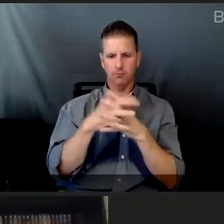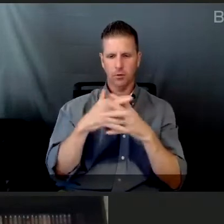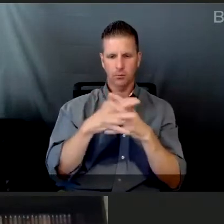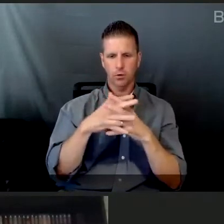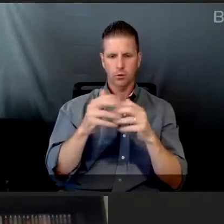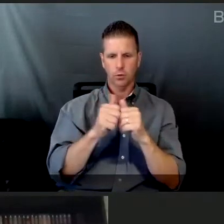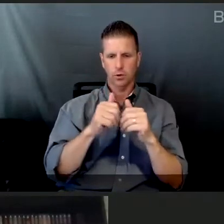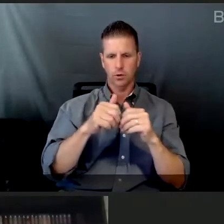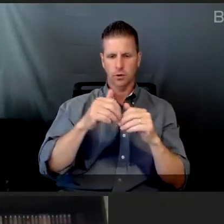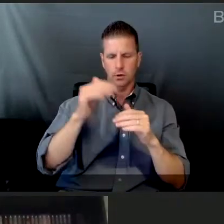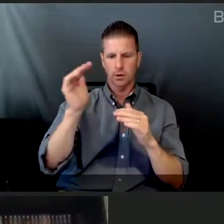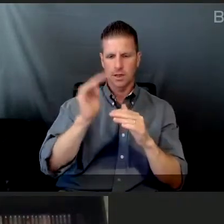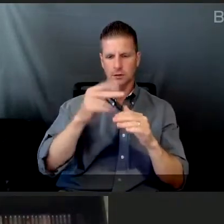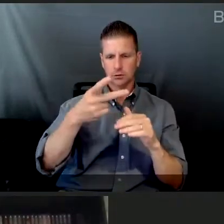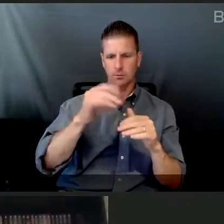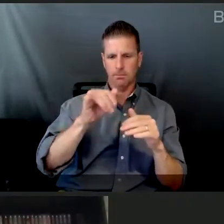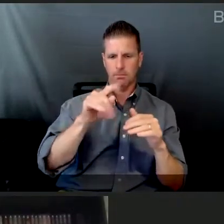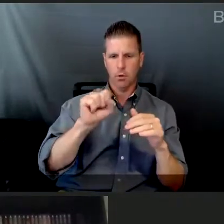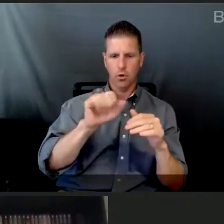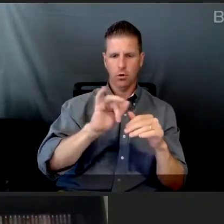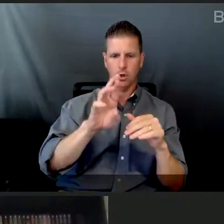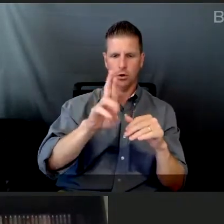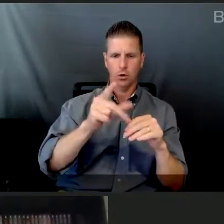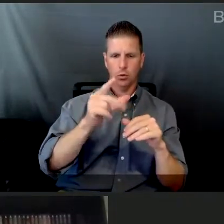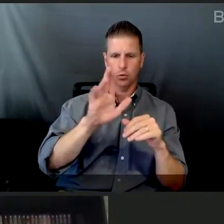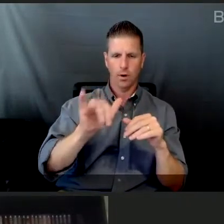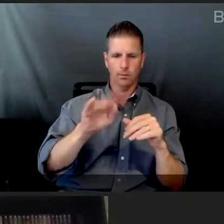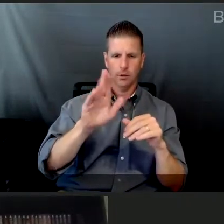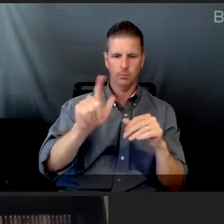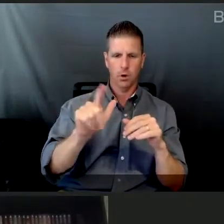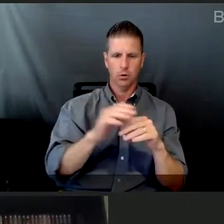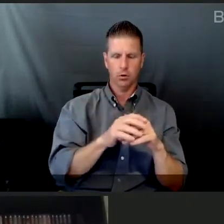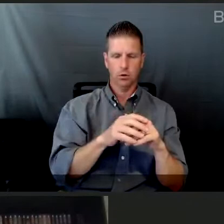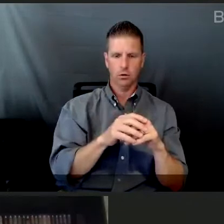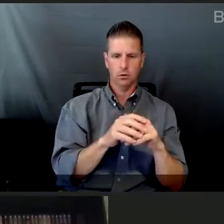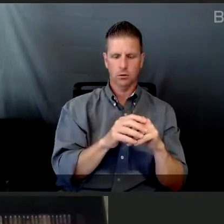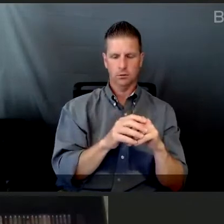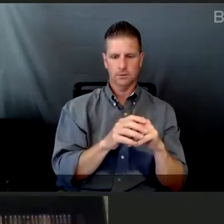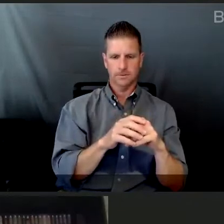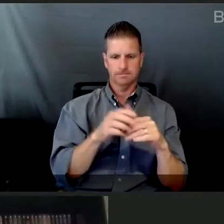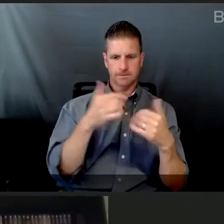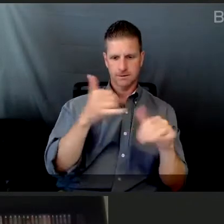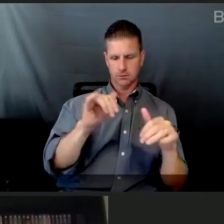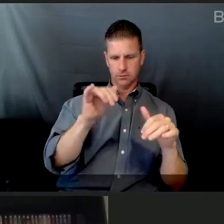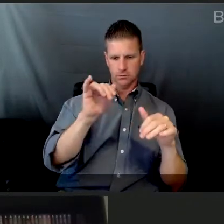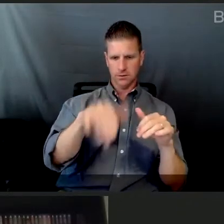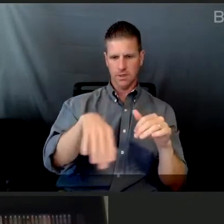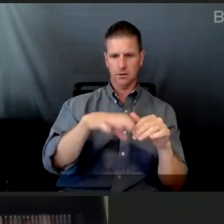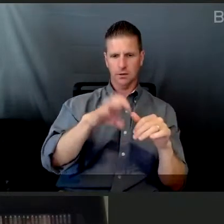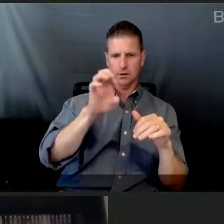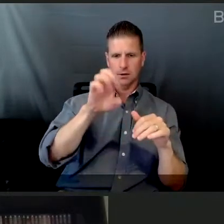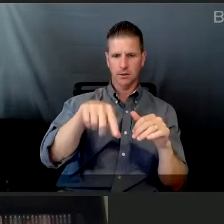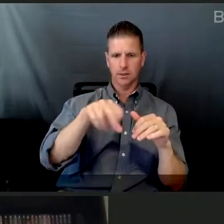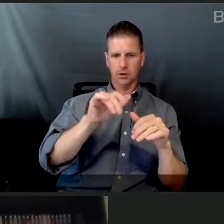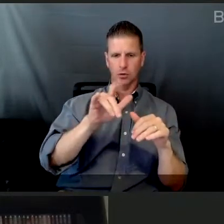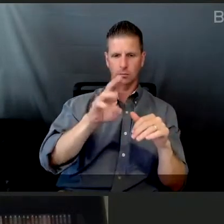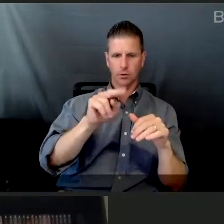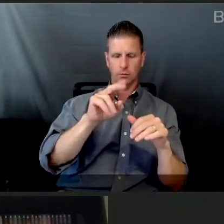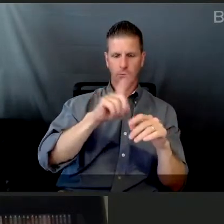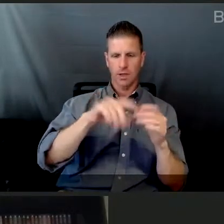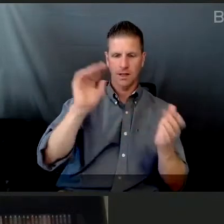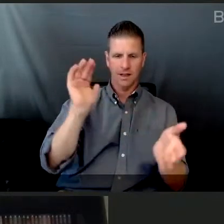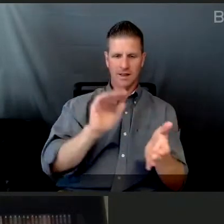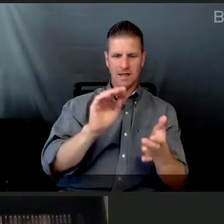less points, right? So a rugby ball. It's still in that kind of equilibrium shape, but there's less mass, so it's